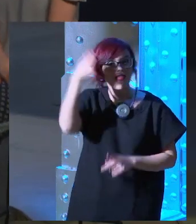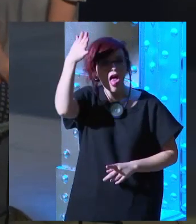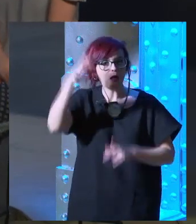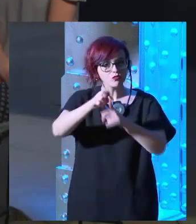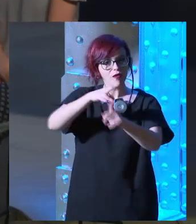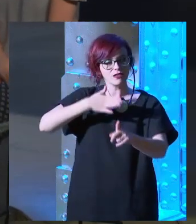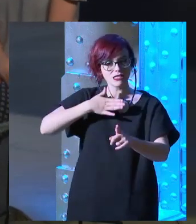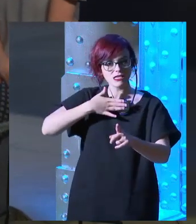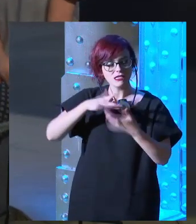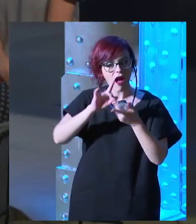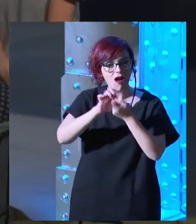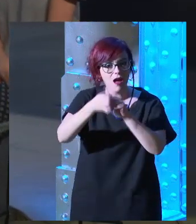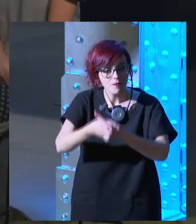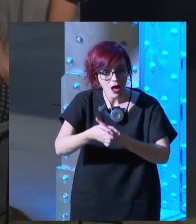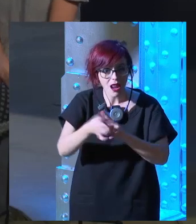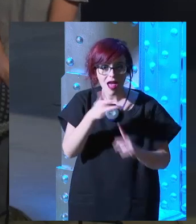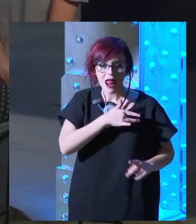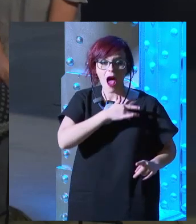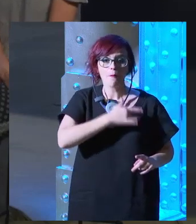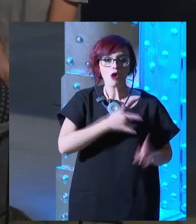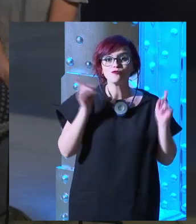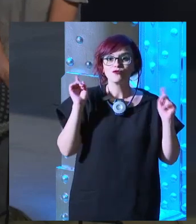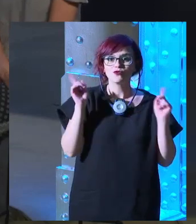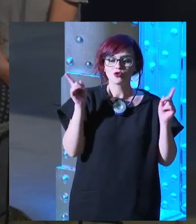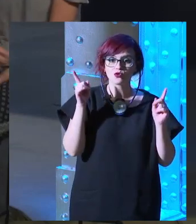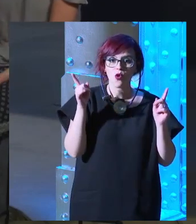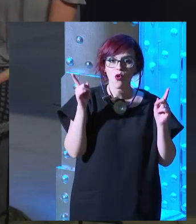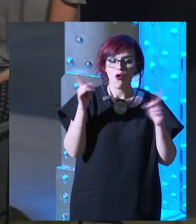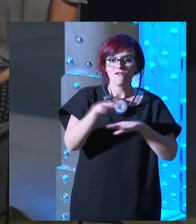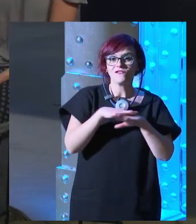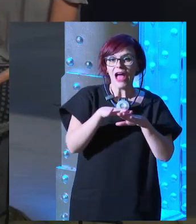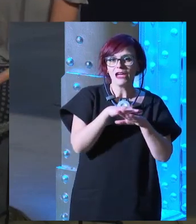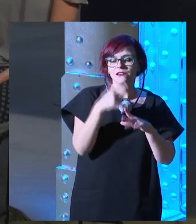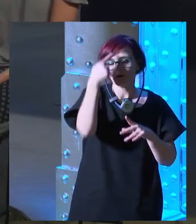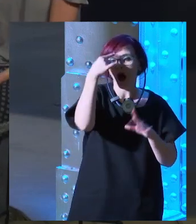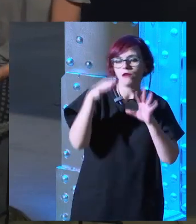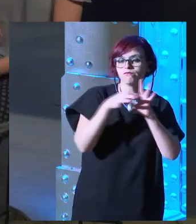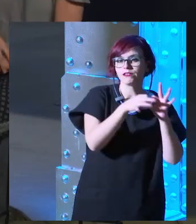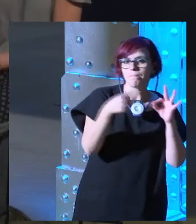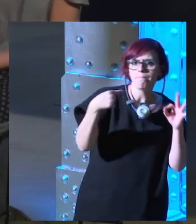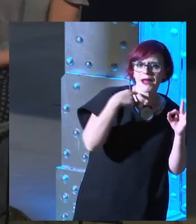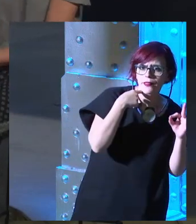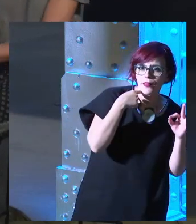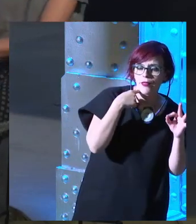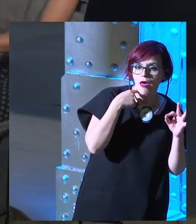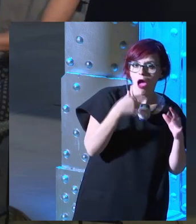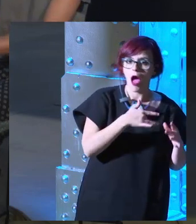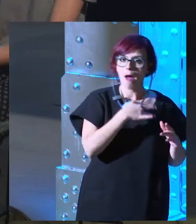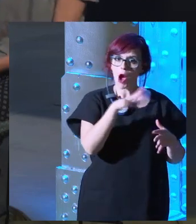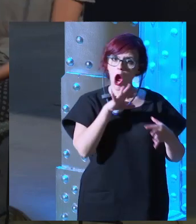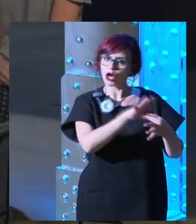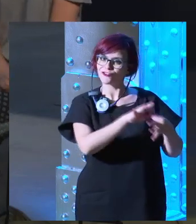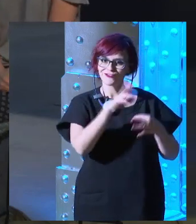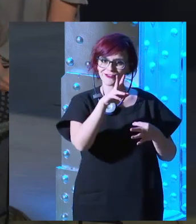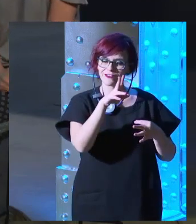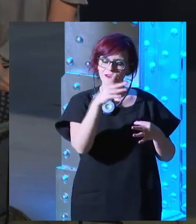it's a good line. I think, for me, I realised that love could be as reliable